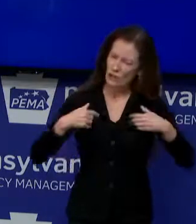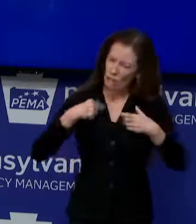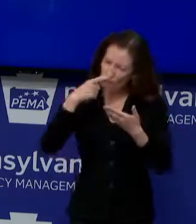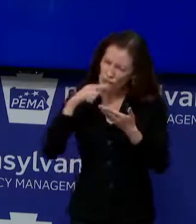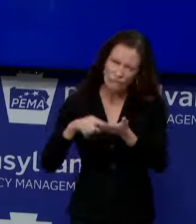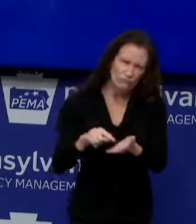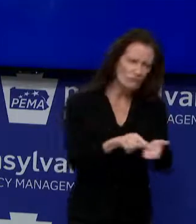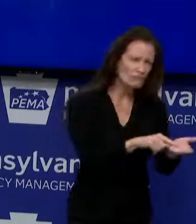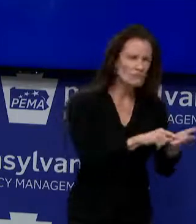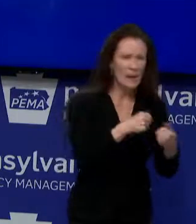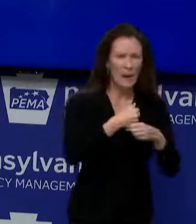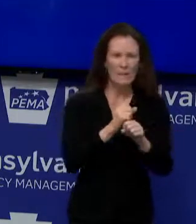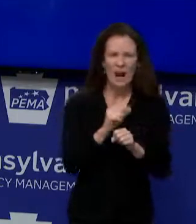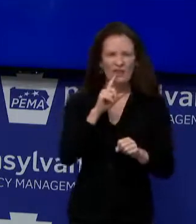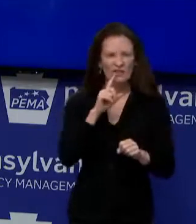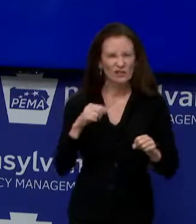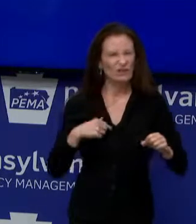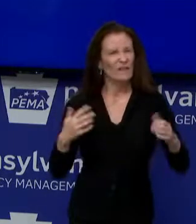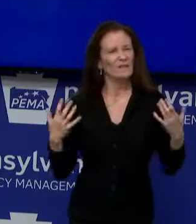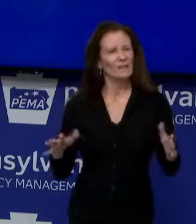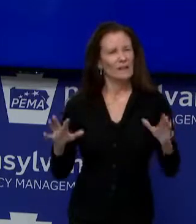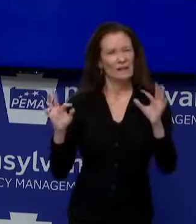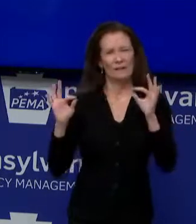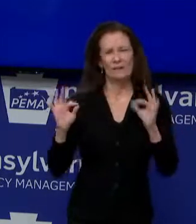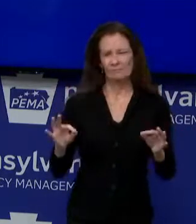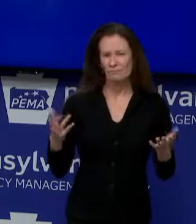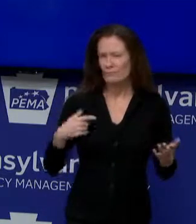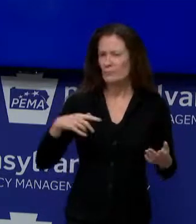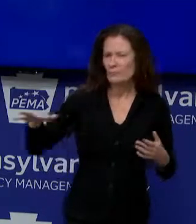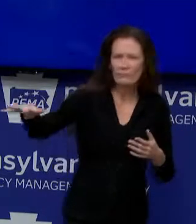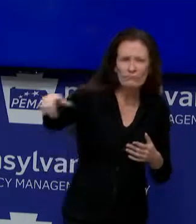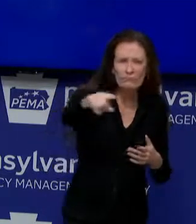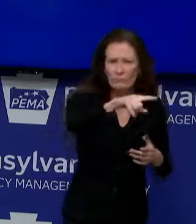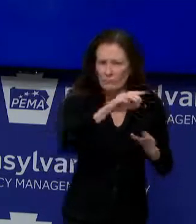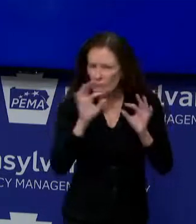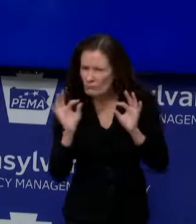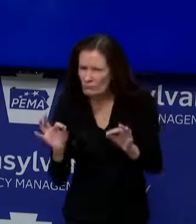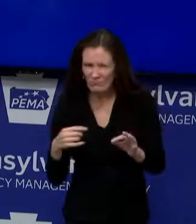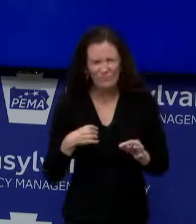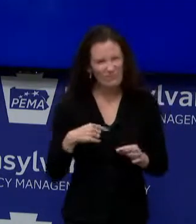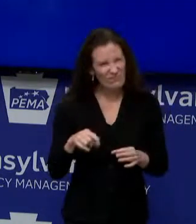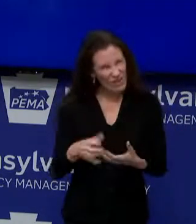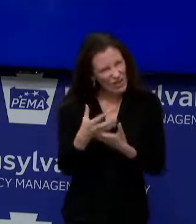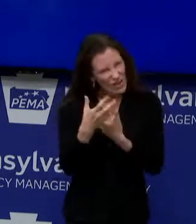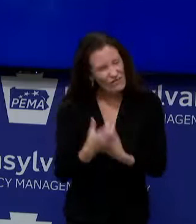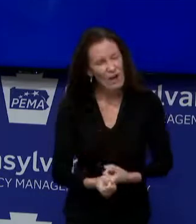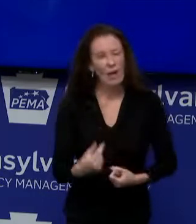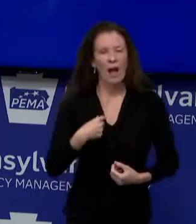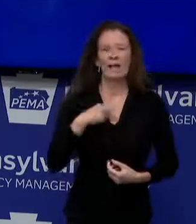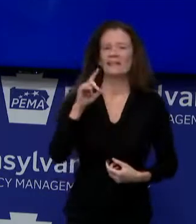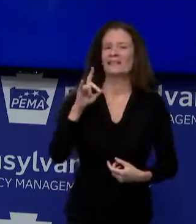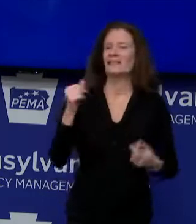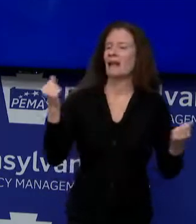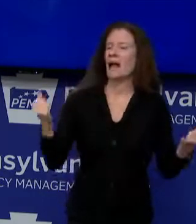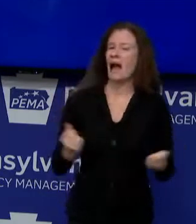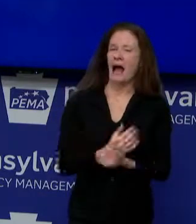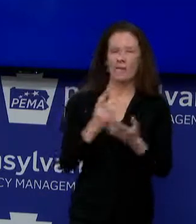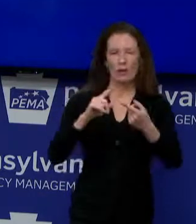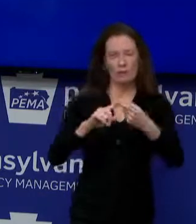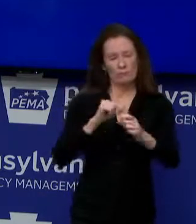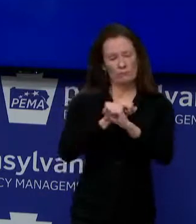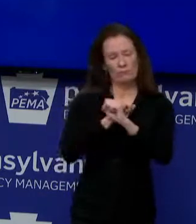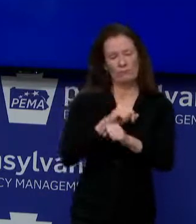from eligible voters, and trust that we do everything in our power to protect our elections